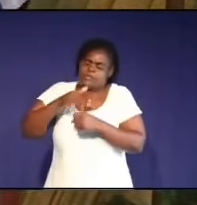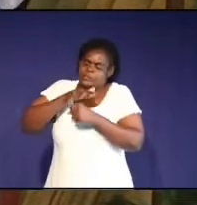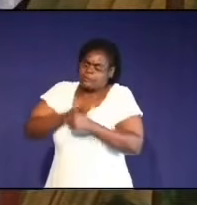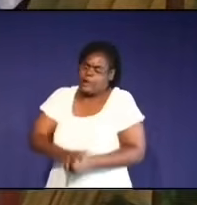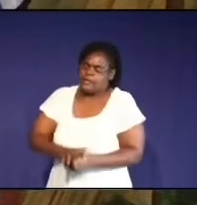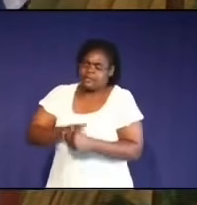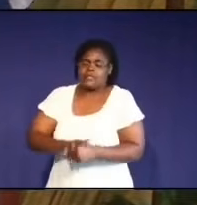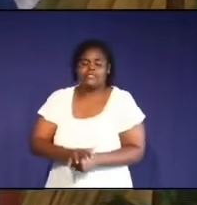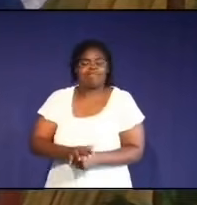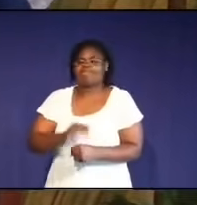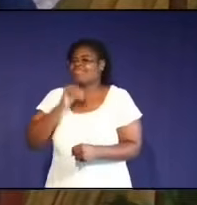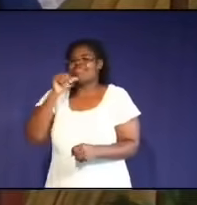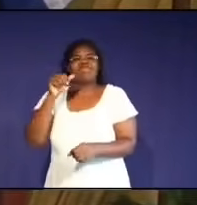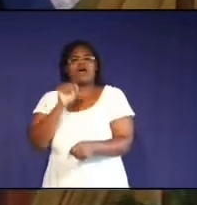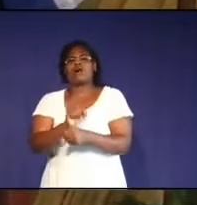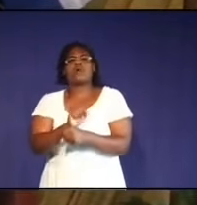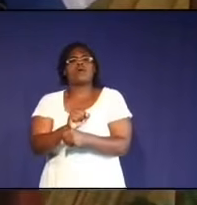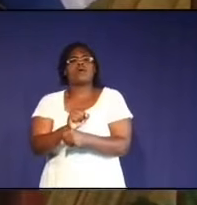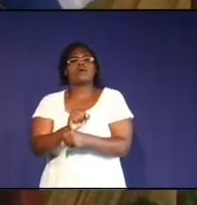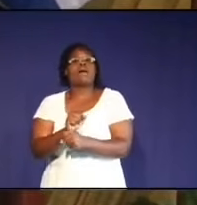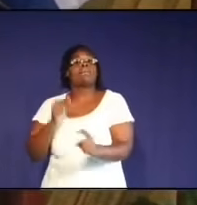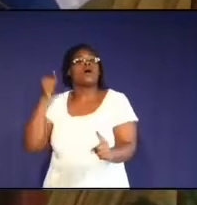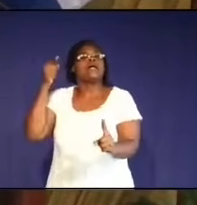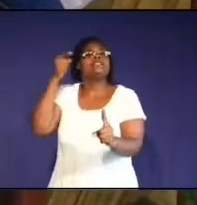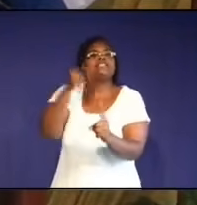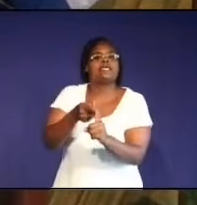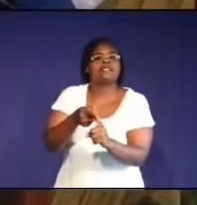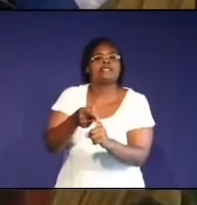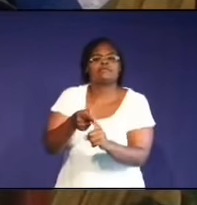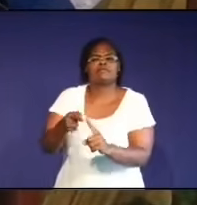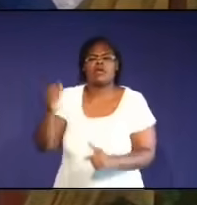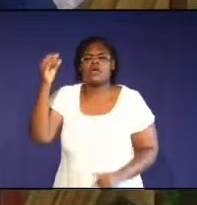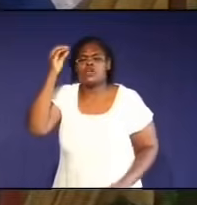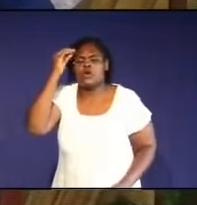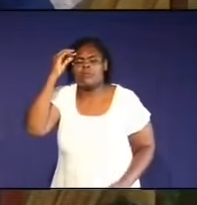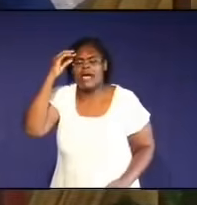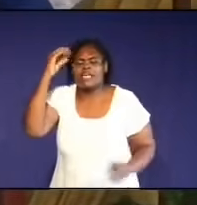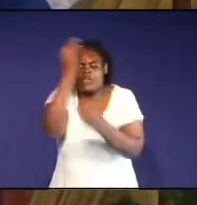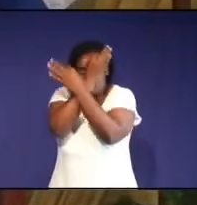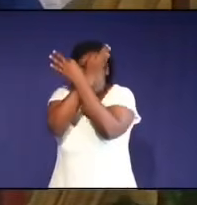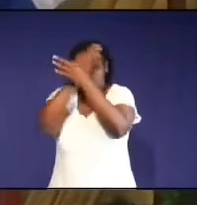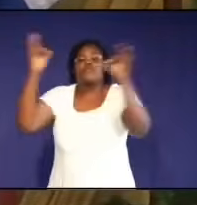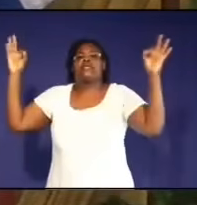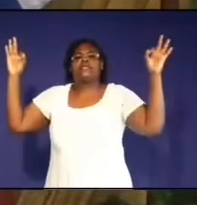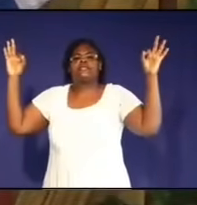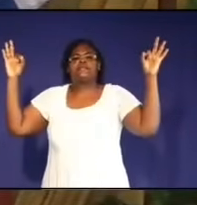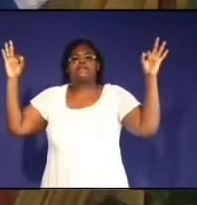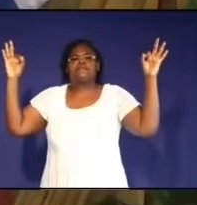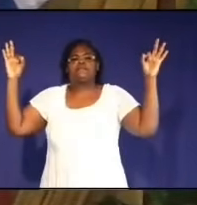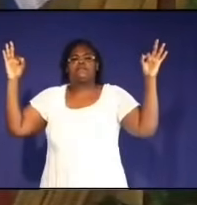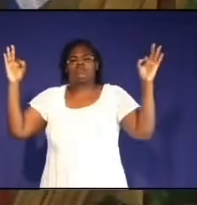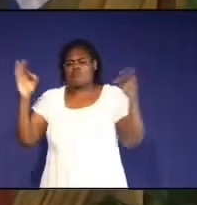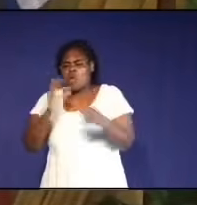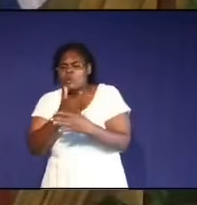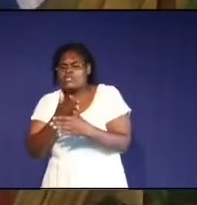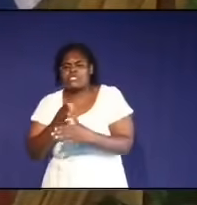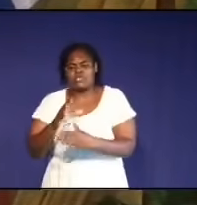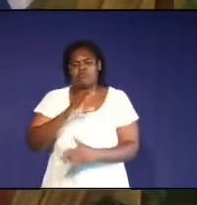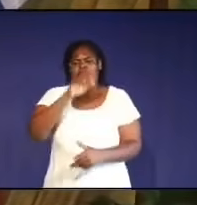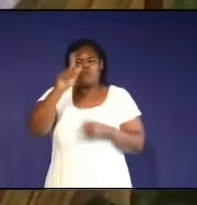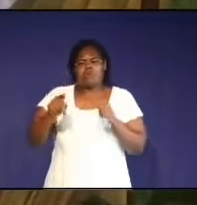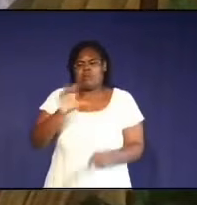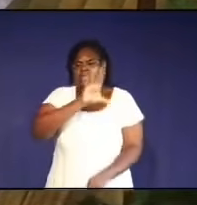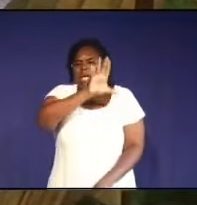clear your mind. I'm talking to somebody in Africa. I'm talking to somebody